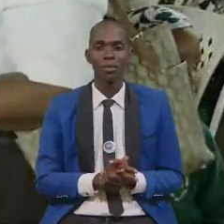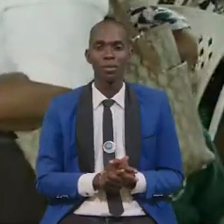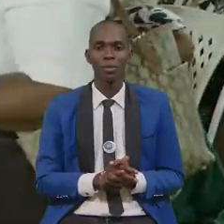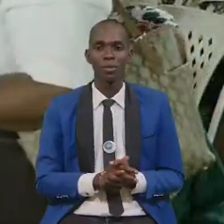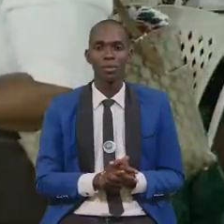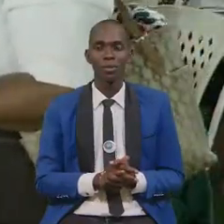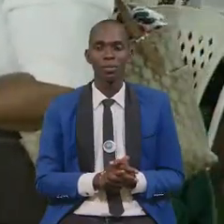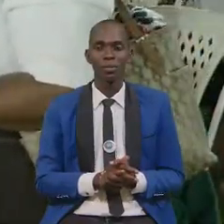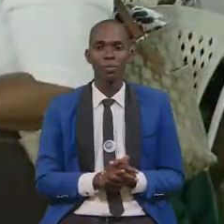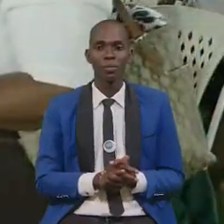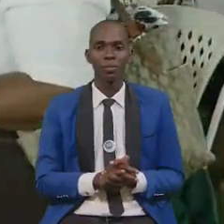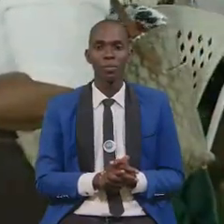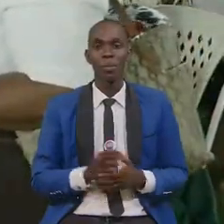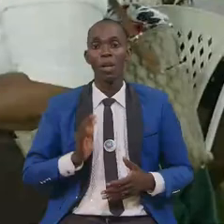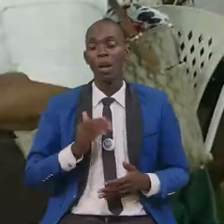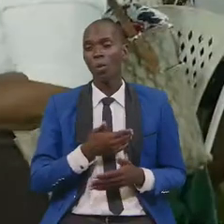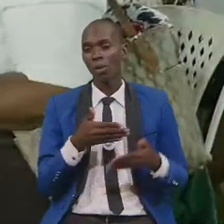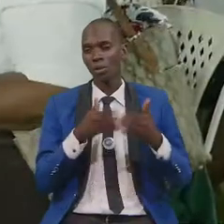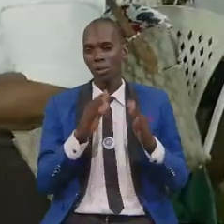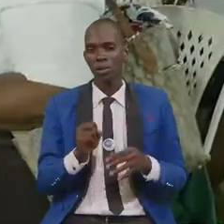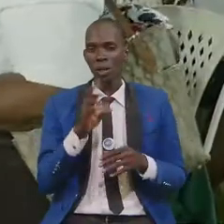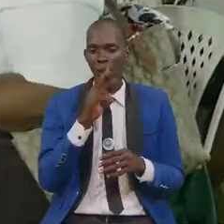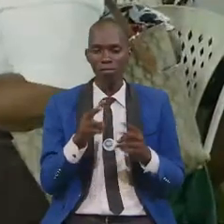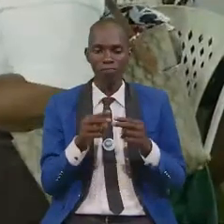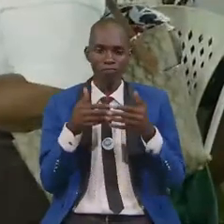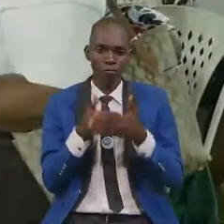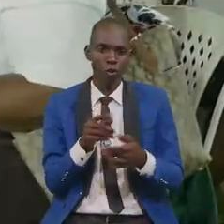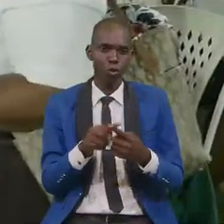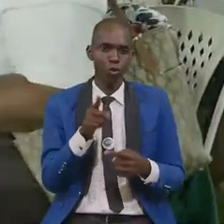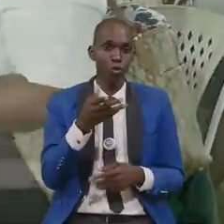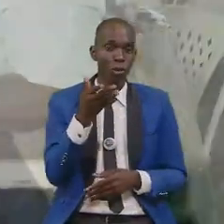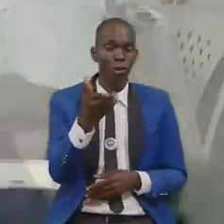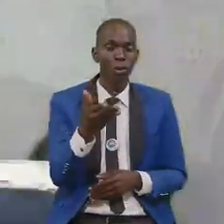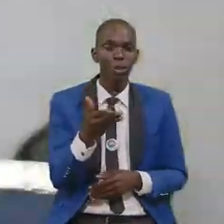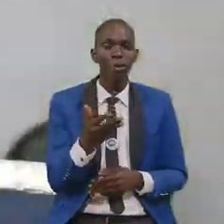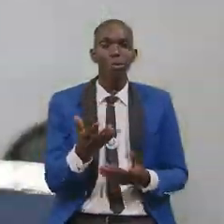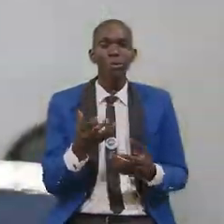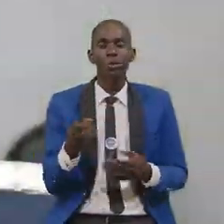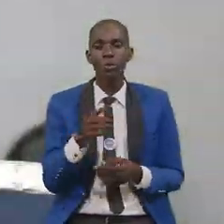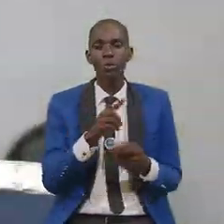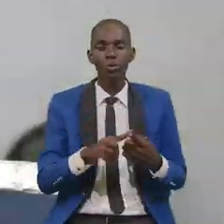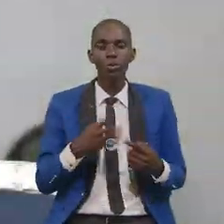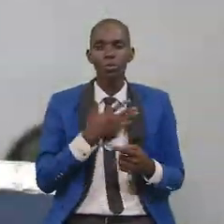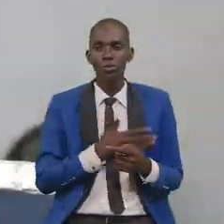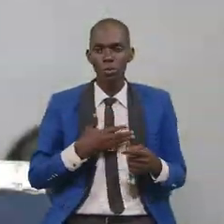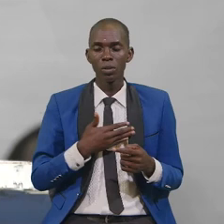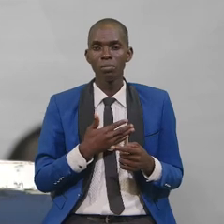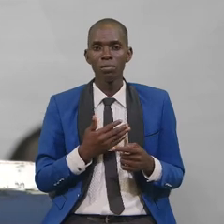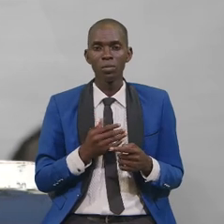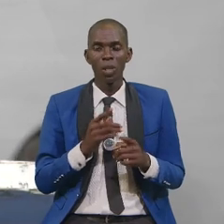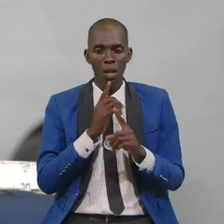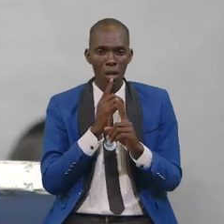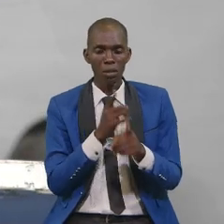Our counselors are by your sides. Want us to please respond to them. The counselors are there with the